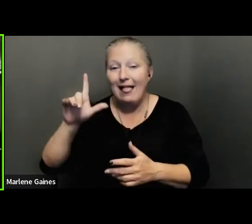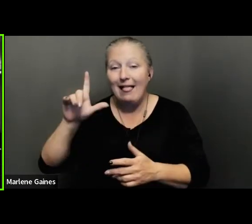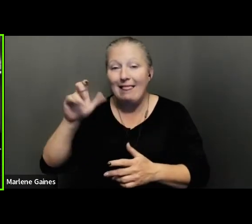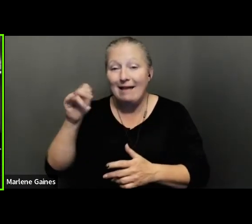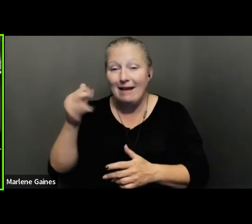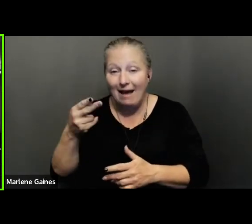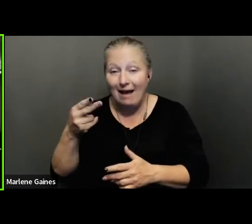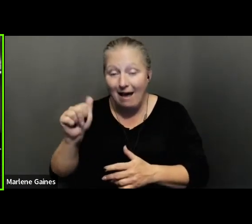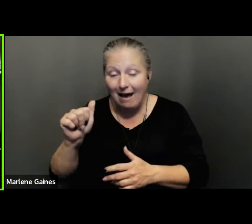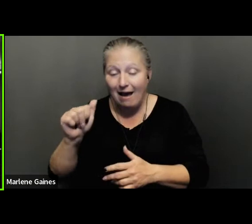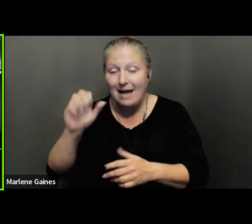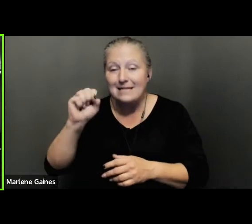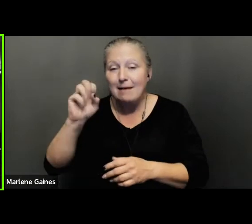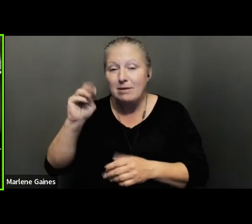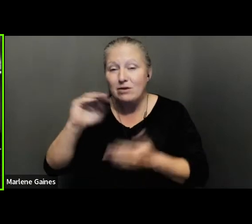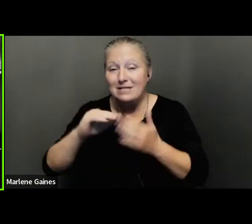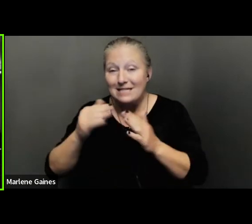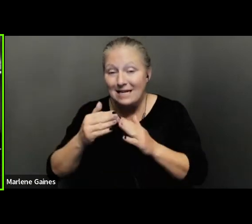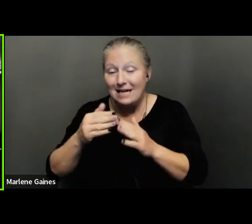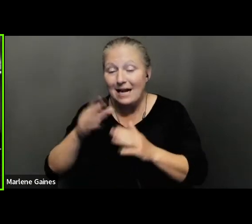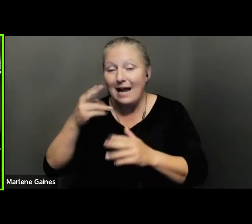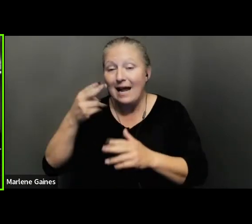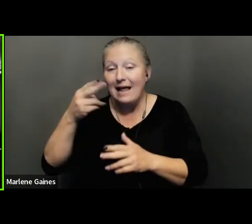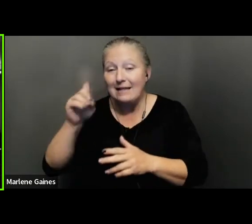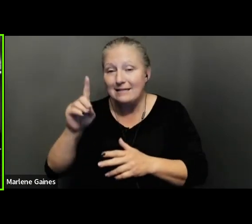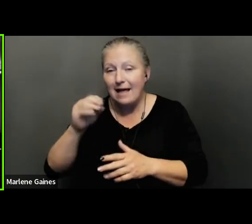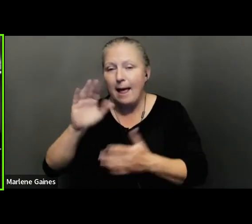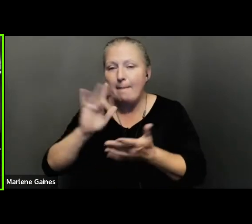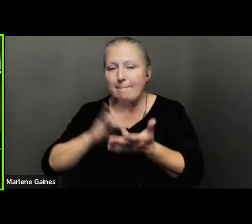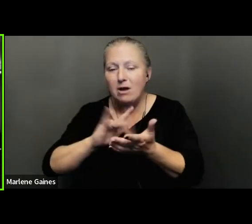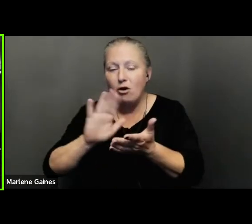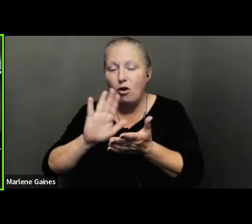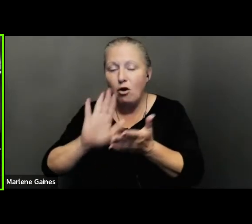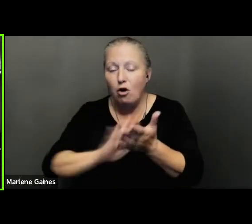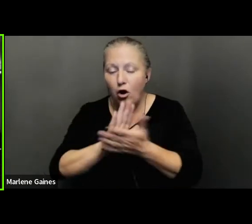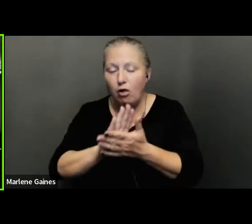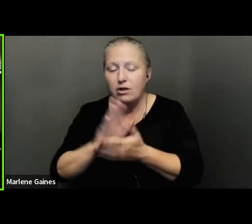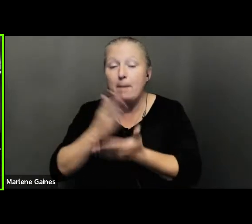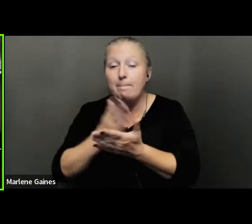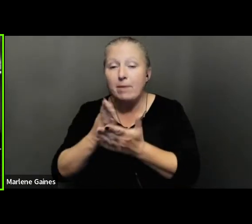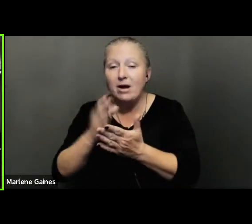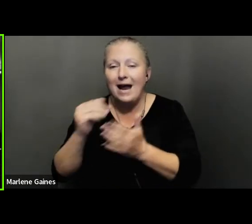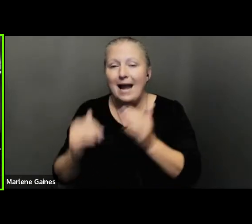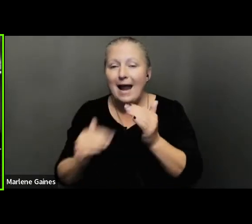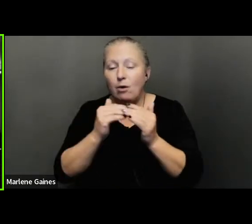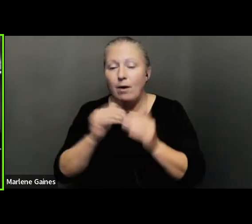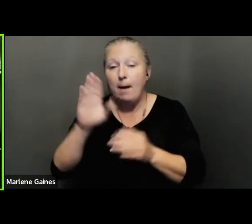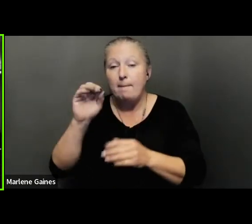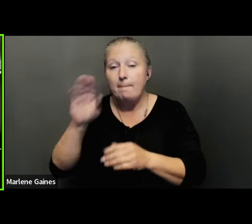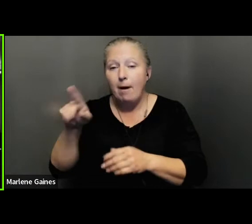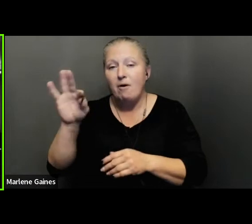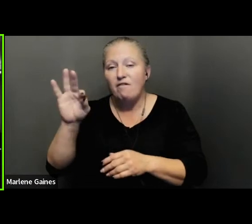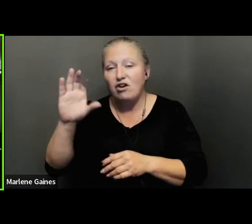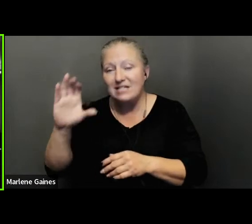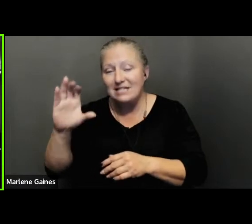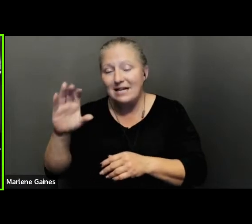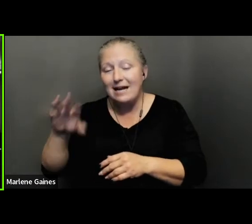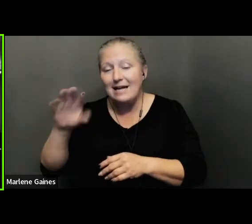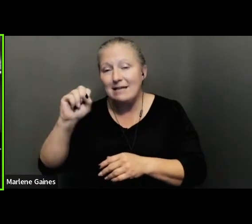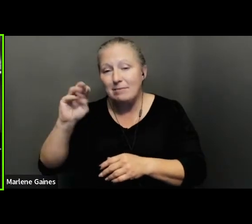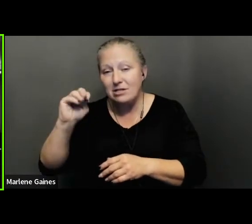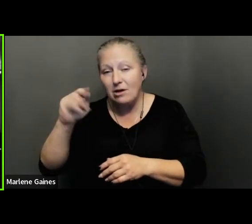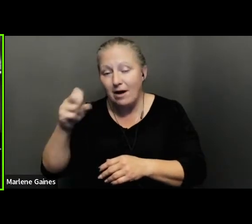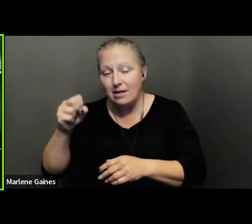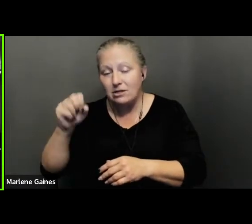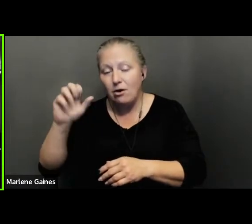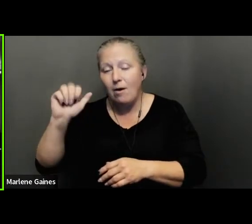Mateo City, Hillsdale, and Middle College. You're on Budget and Equity. Bob, you're Foster City, San Mateo High School, and Aragon, and